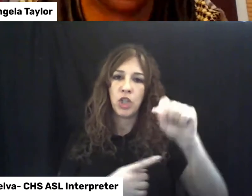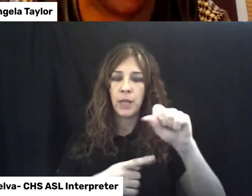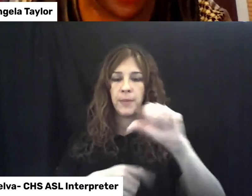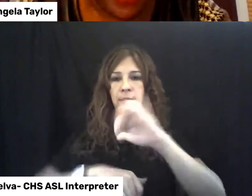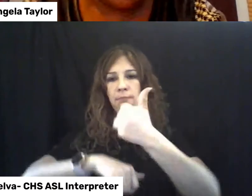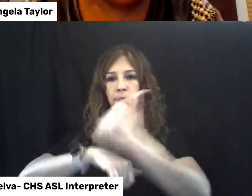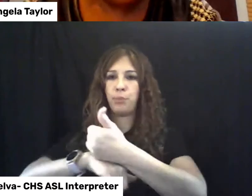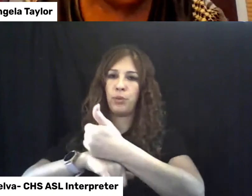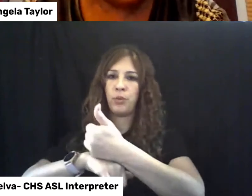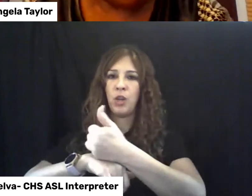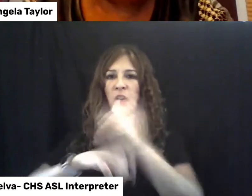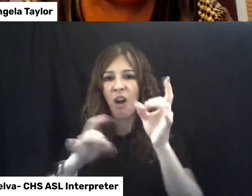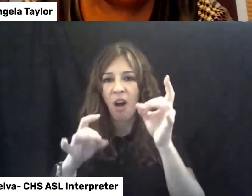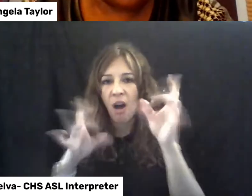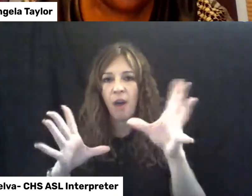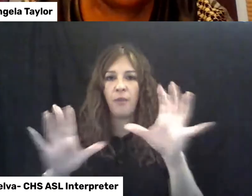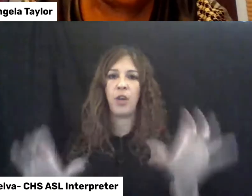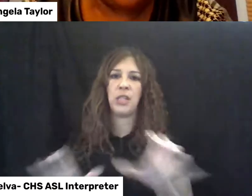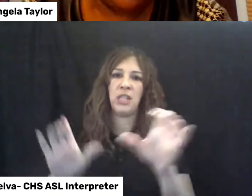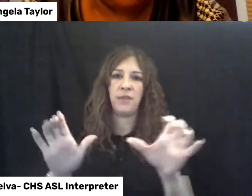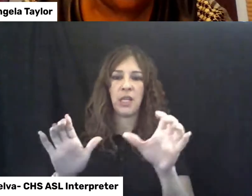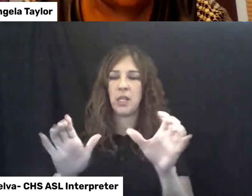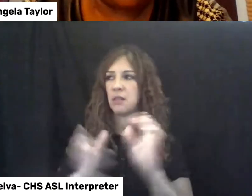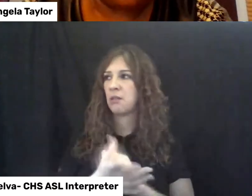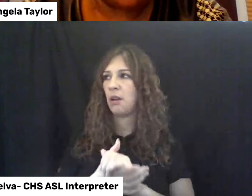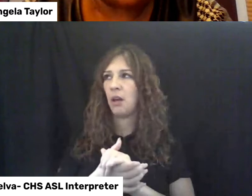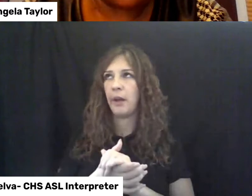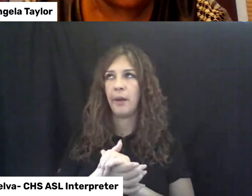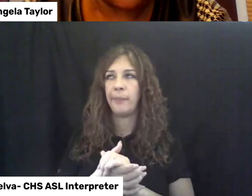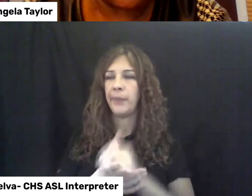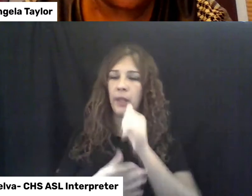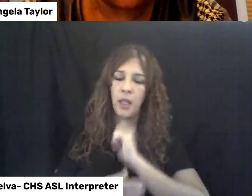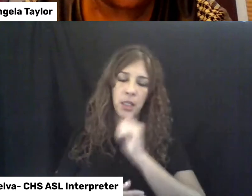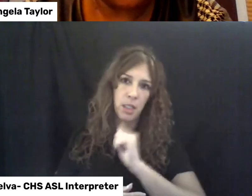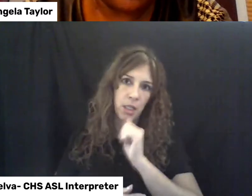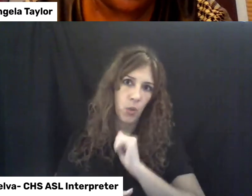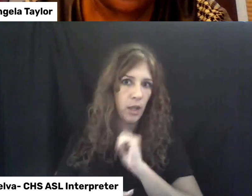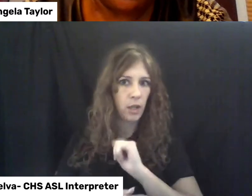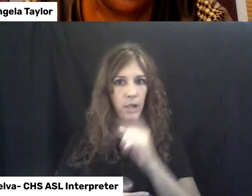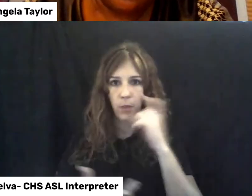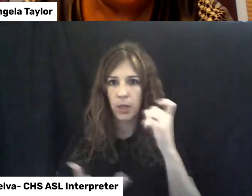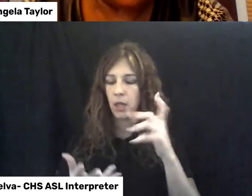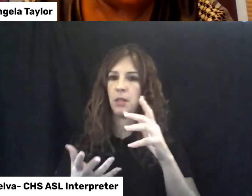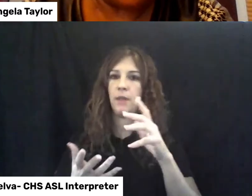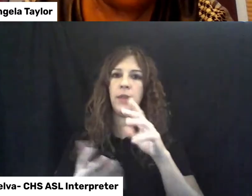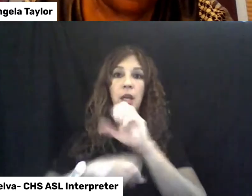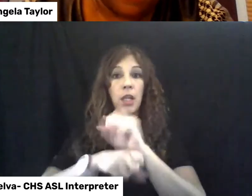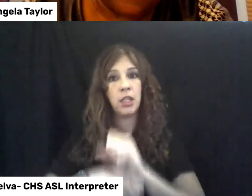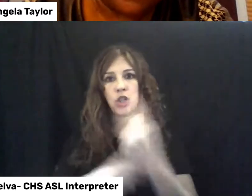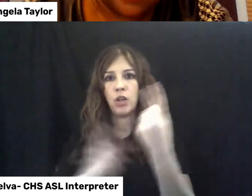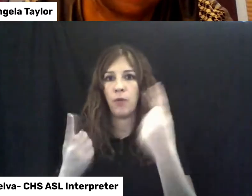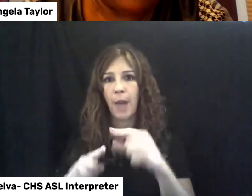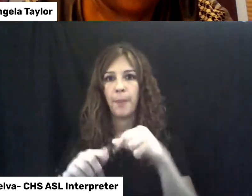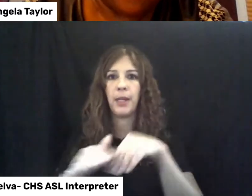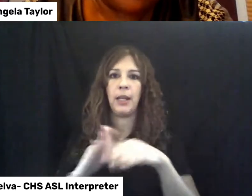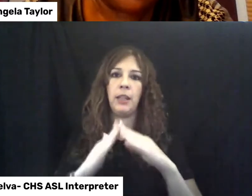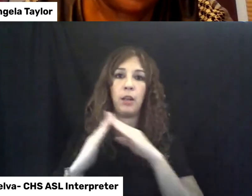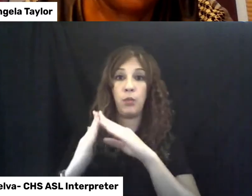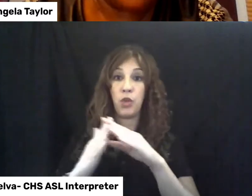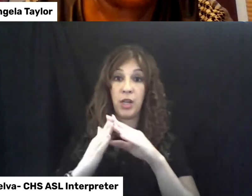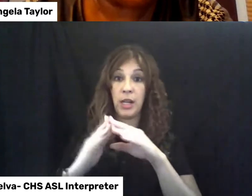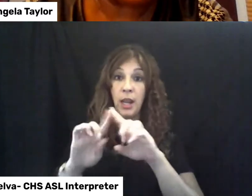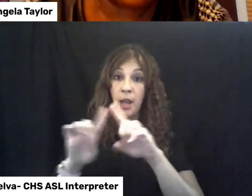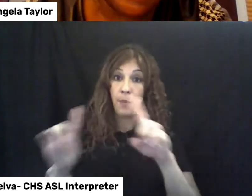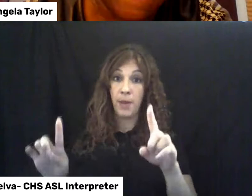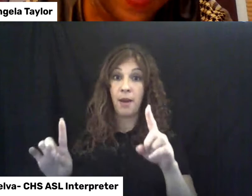awful activity, that we had to deal with because of the condition of the community. But it was a bold step for us